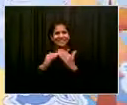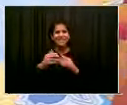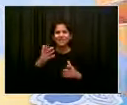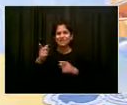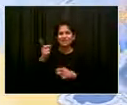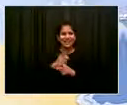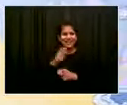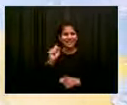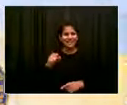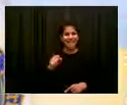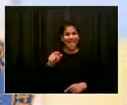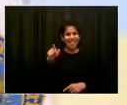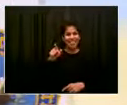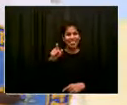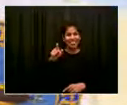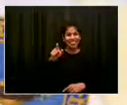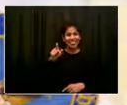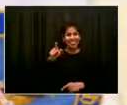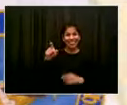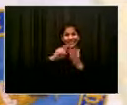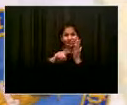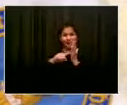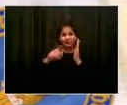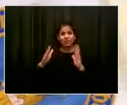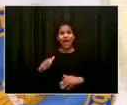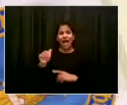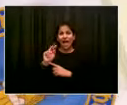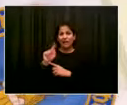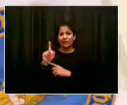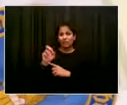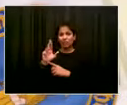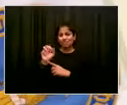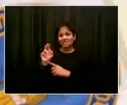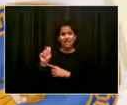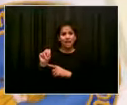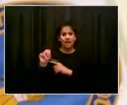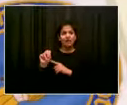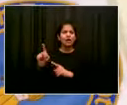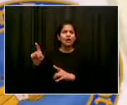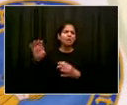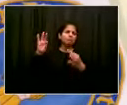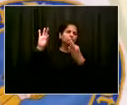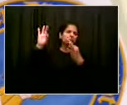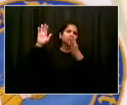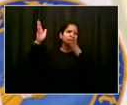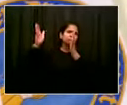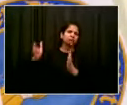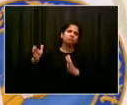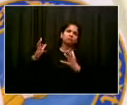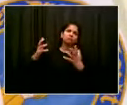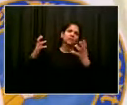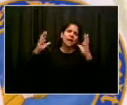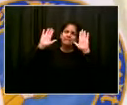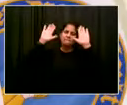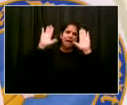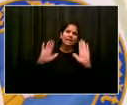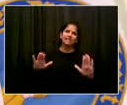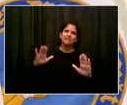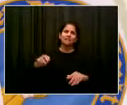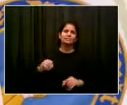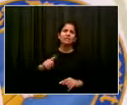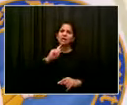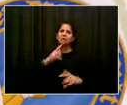he epitomizes not criminalizing social conditions, which is something we never want to do. I had the pleasure of working in Brownsville